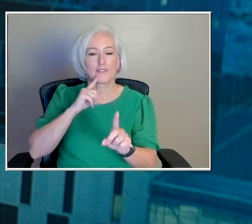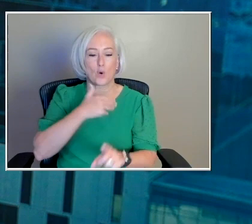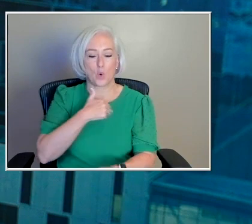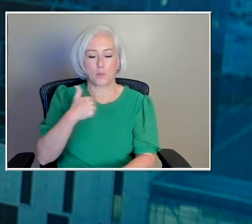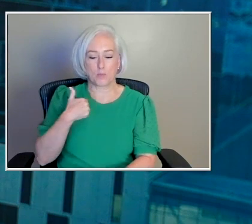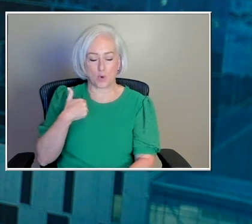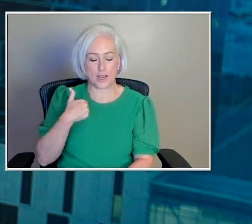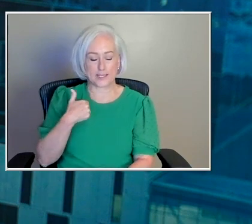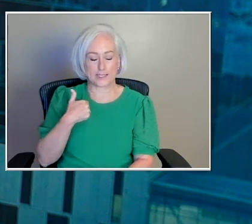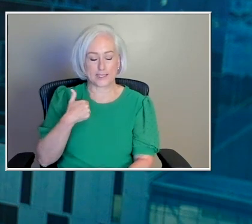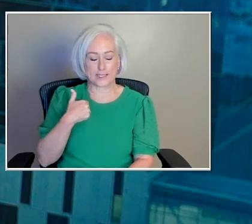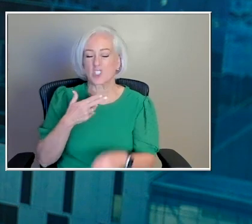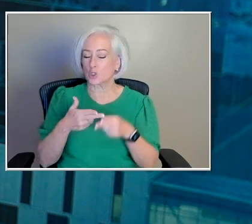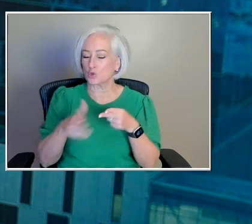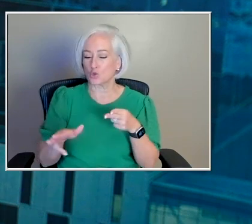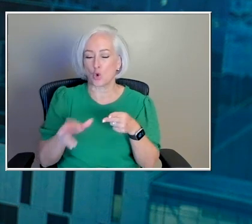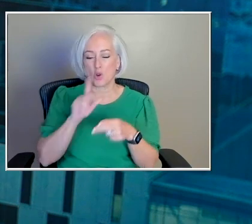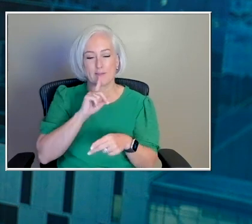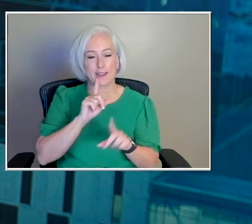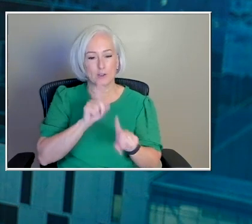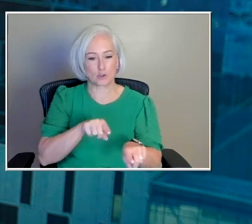real short, I think the thing is